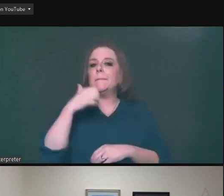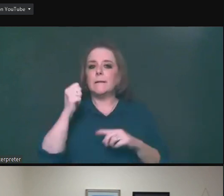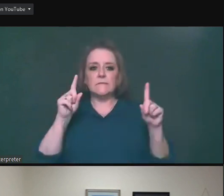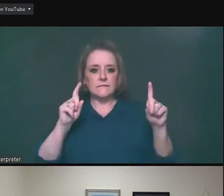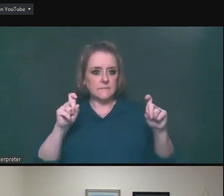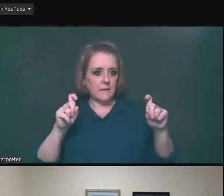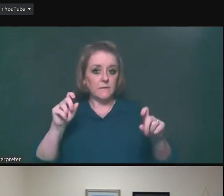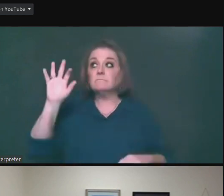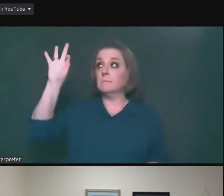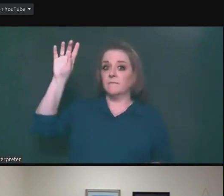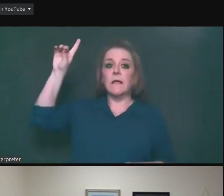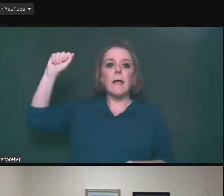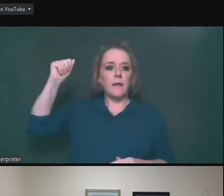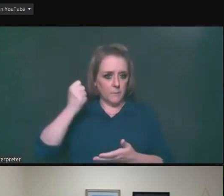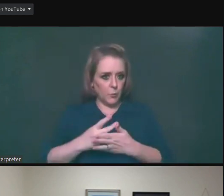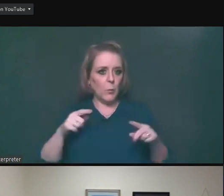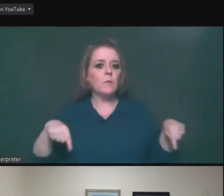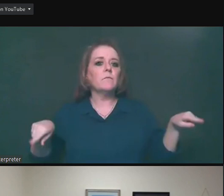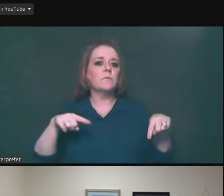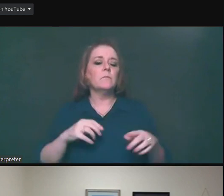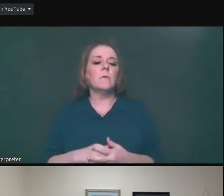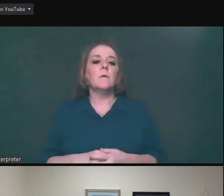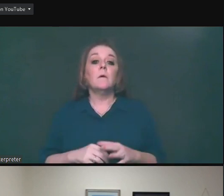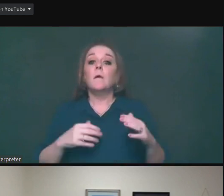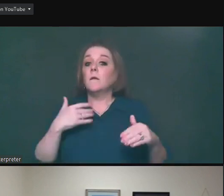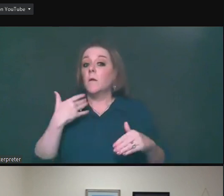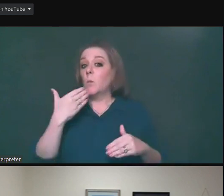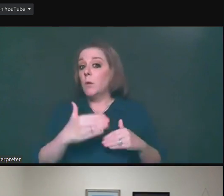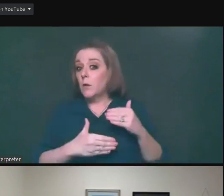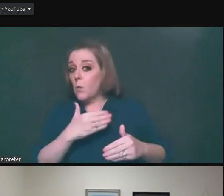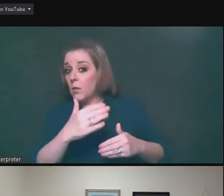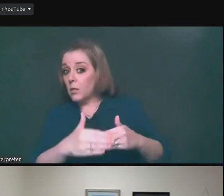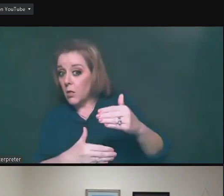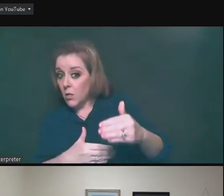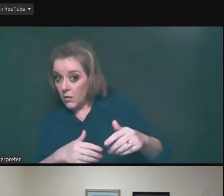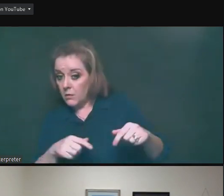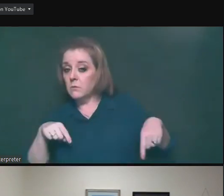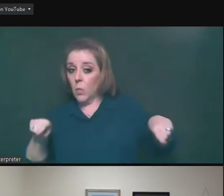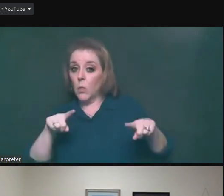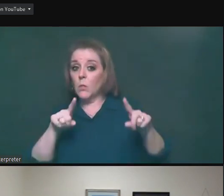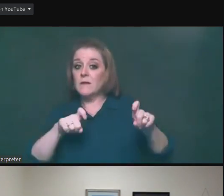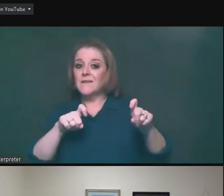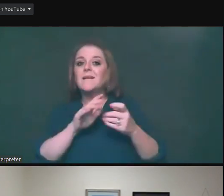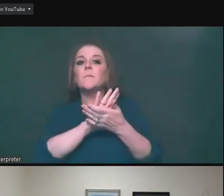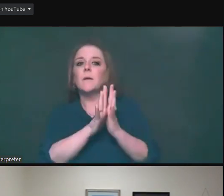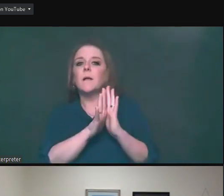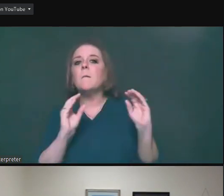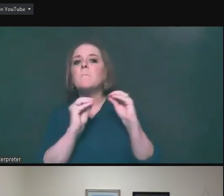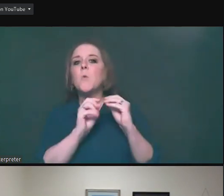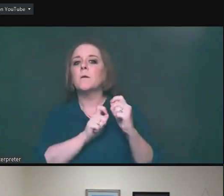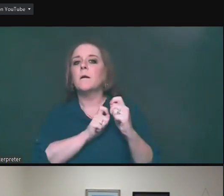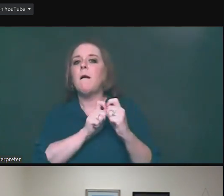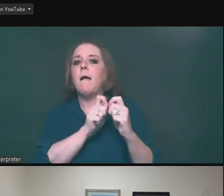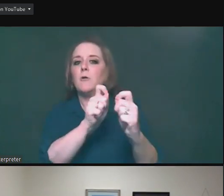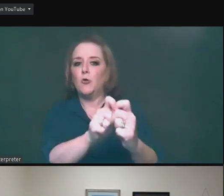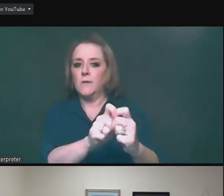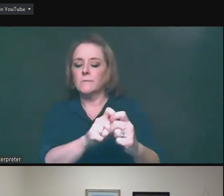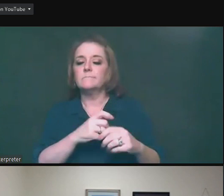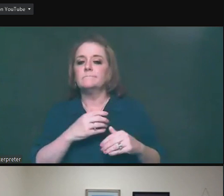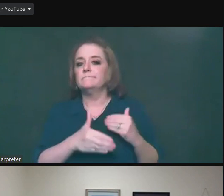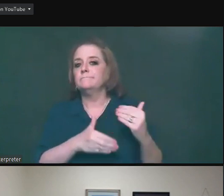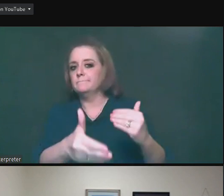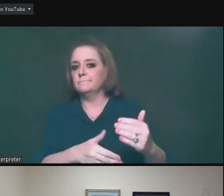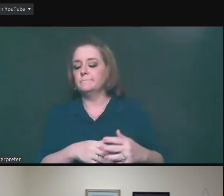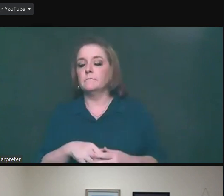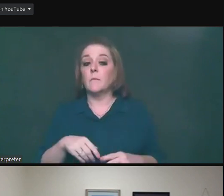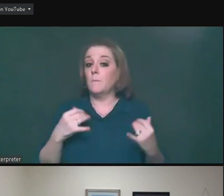us at the moment. As time goes along, those tests will become more accurate, et cetera. So those are the